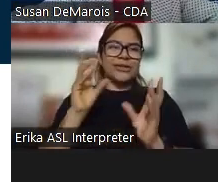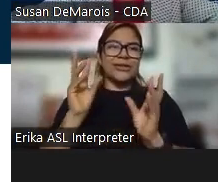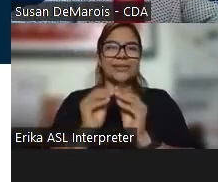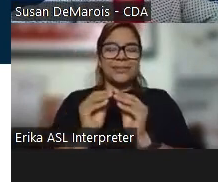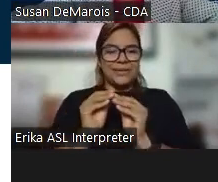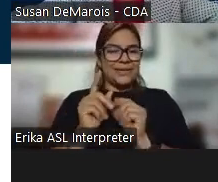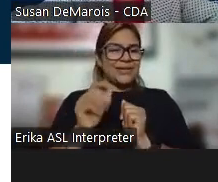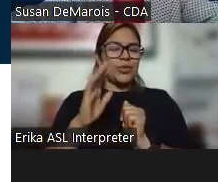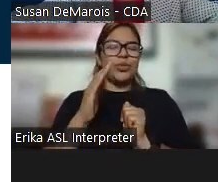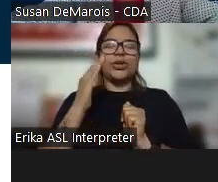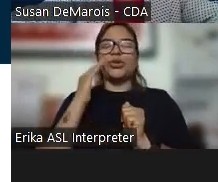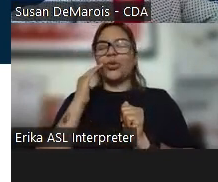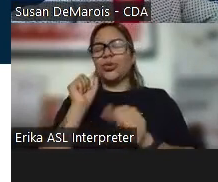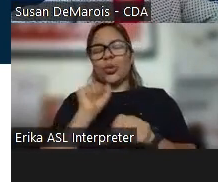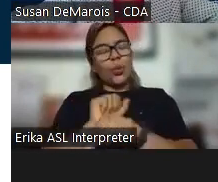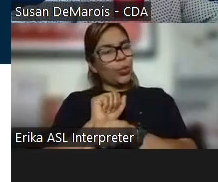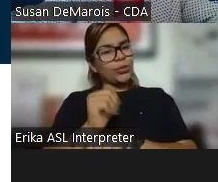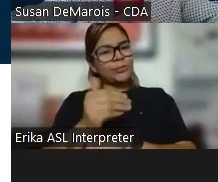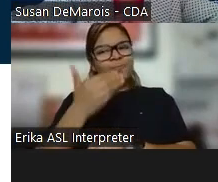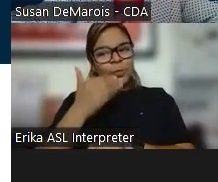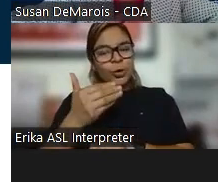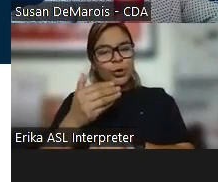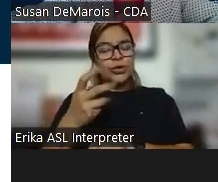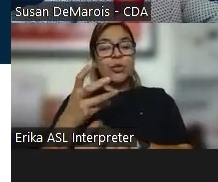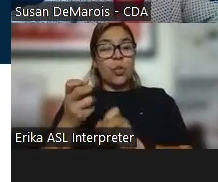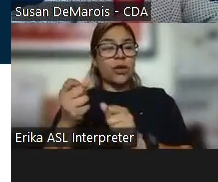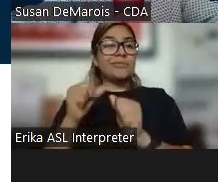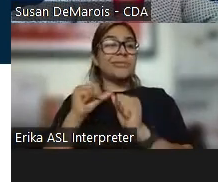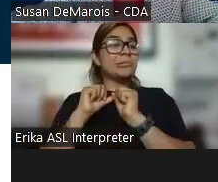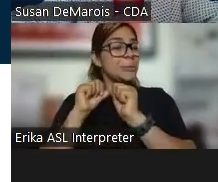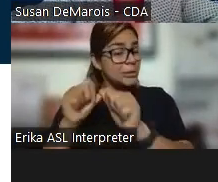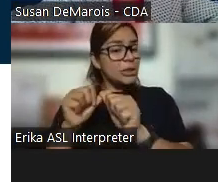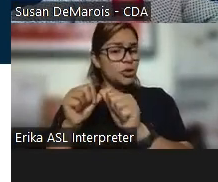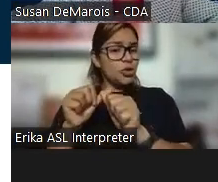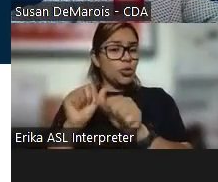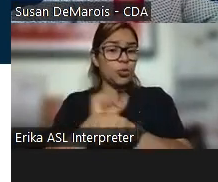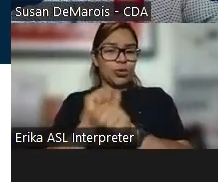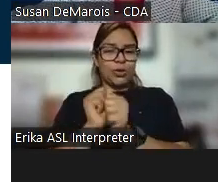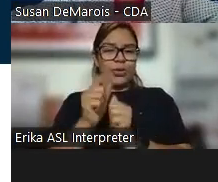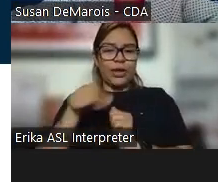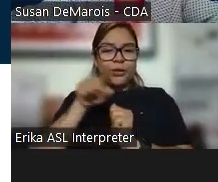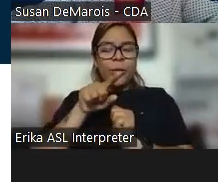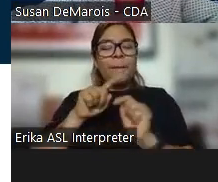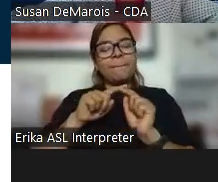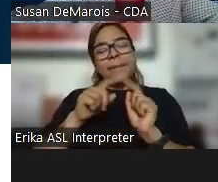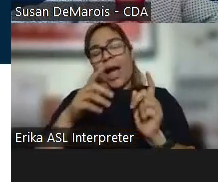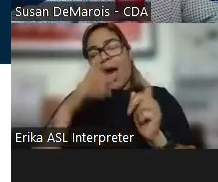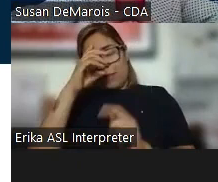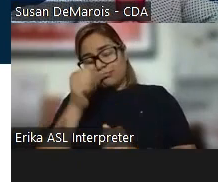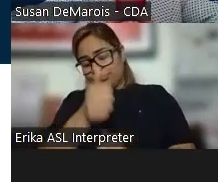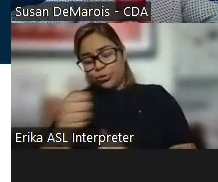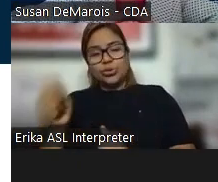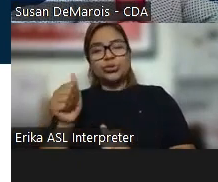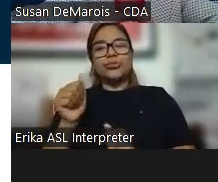matter experts that we really want to keep together. So give that your careful consideration, and also do let us know if there